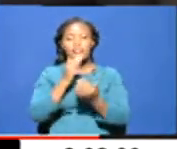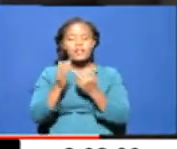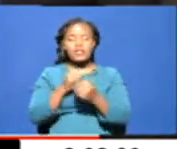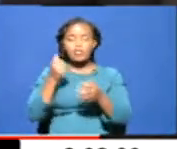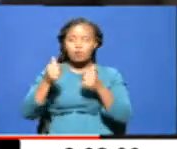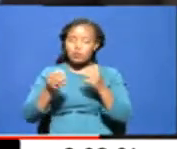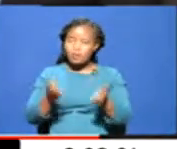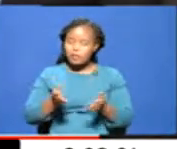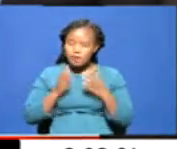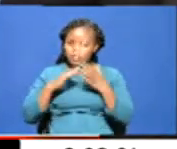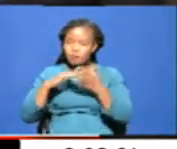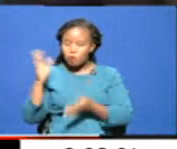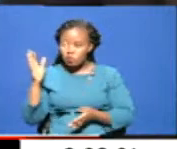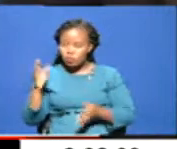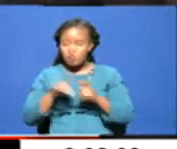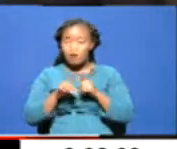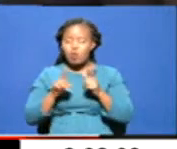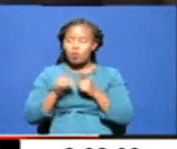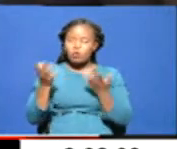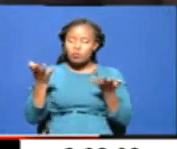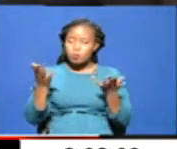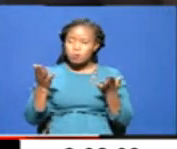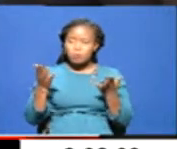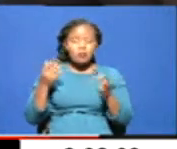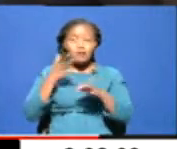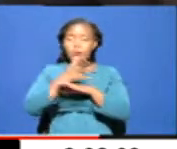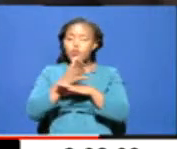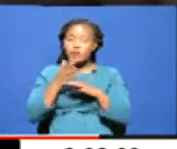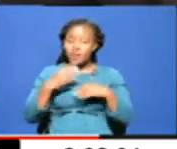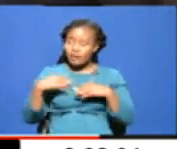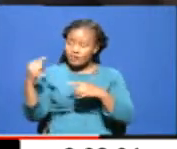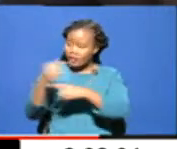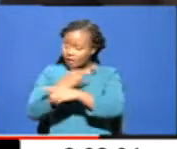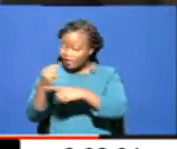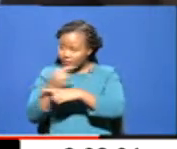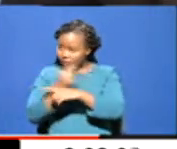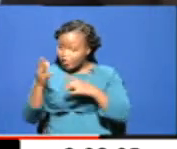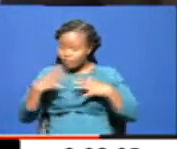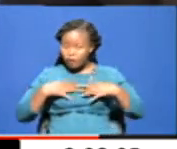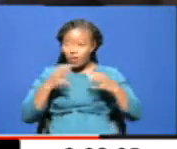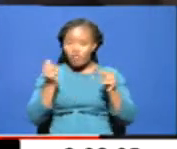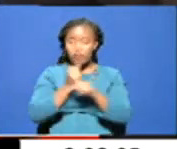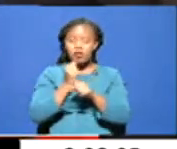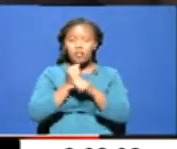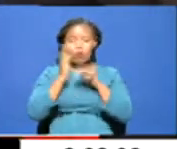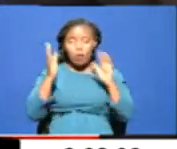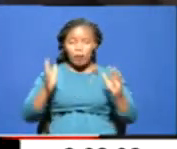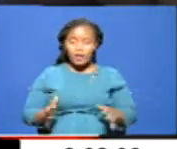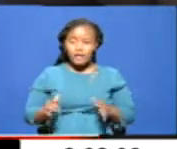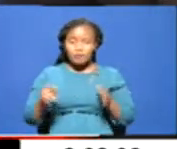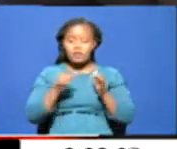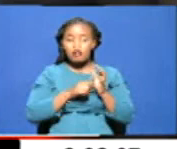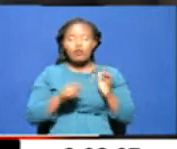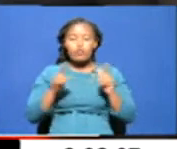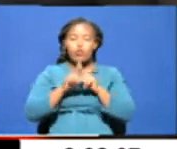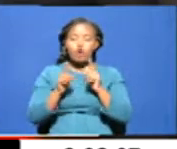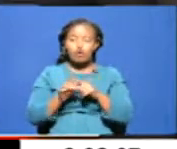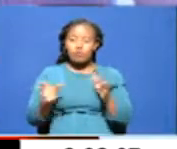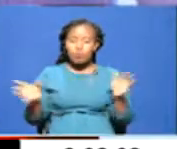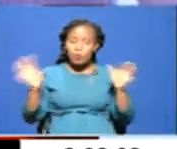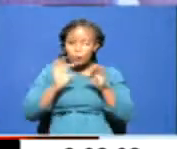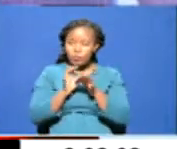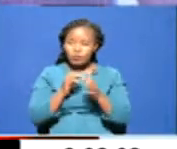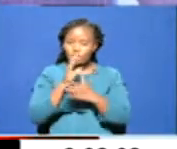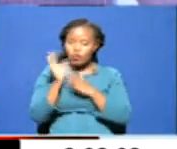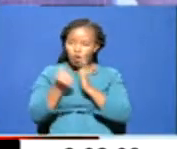And additionally, beyond providing a curriculum for healthcare workers, we've also then put together a curriculum for peer